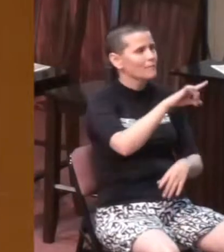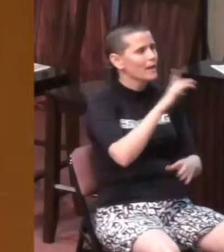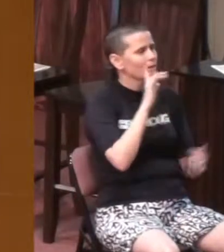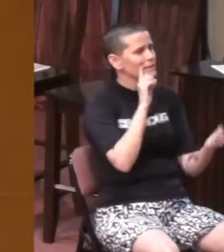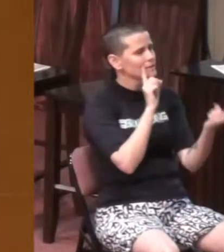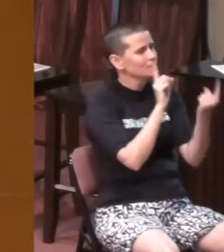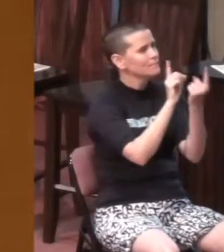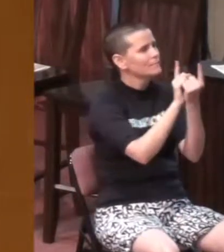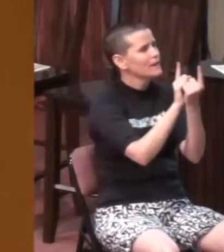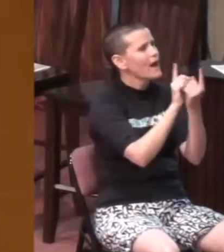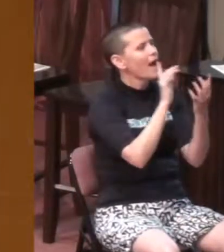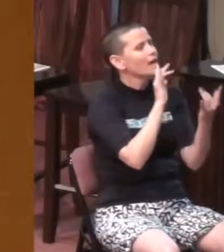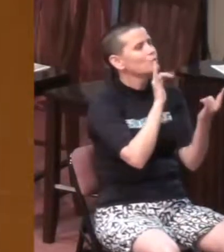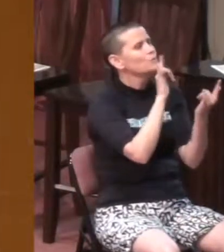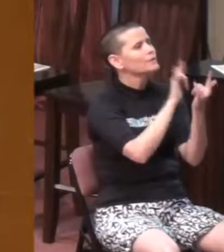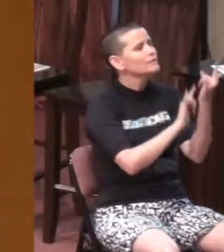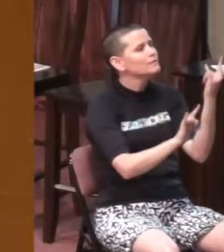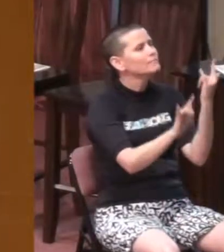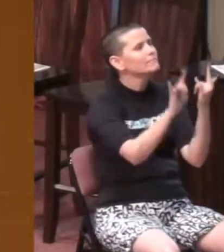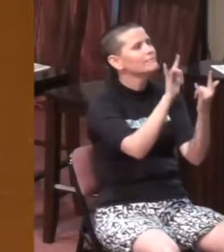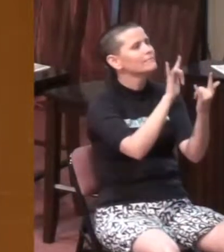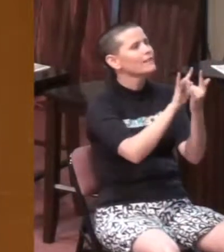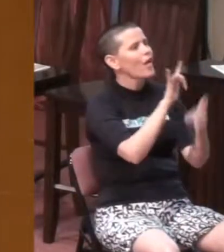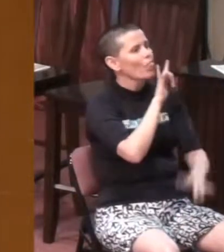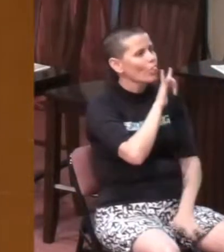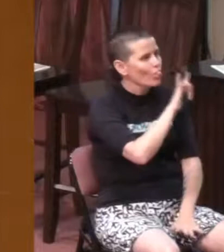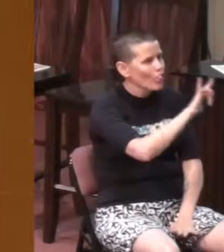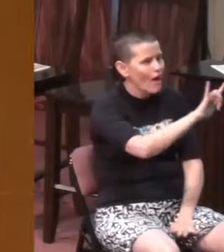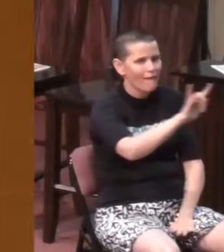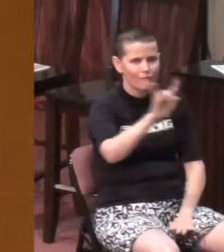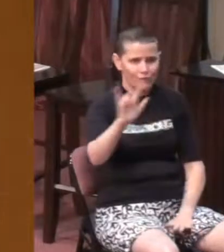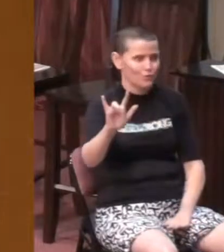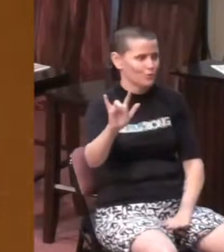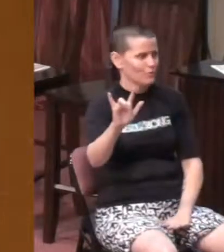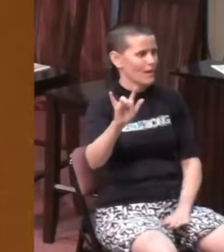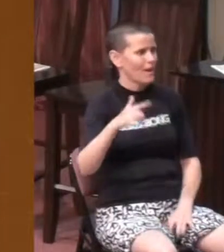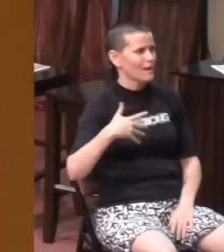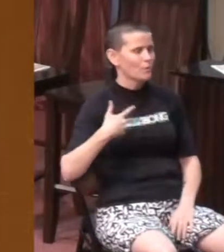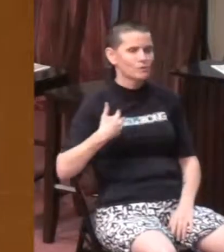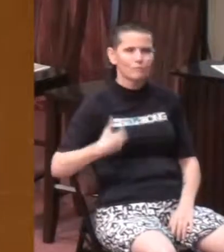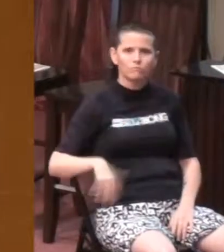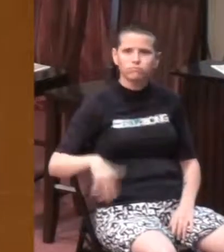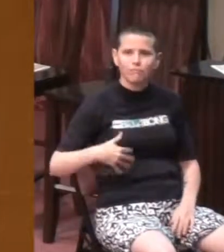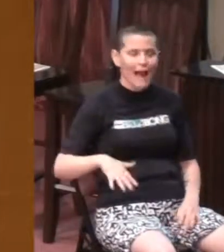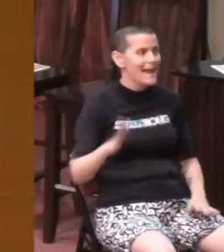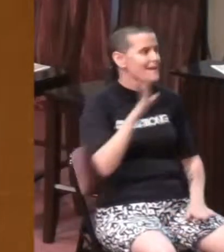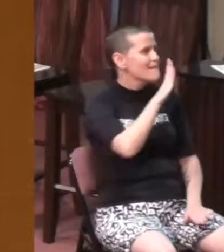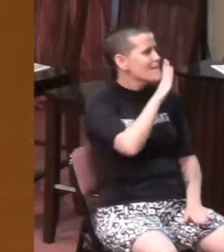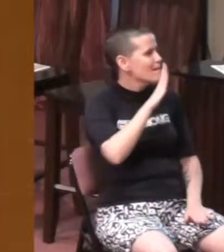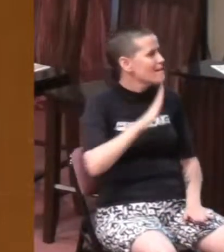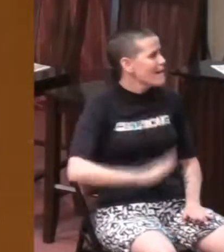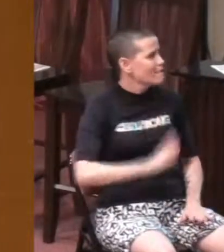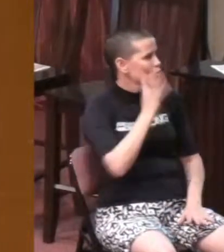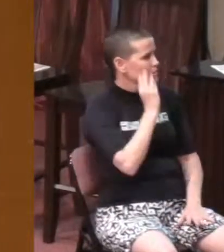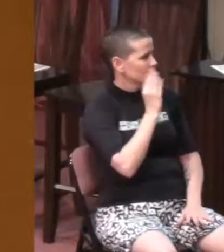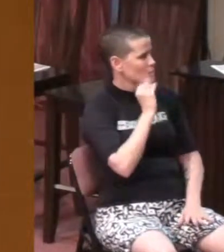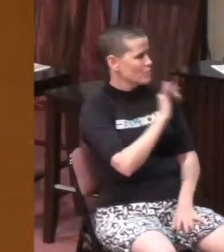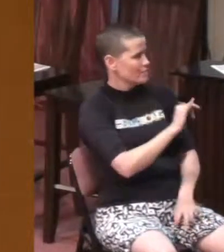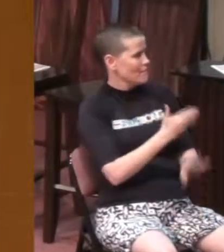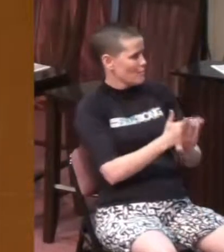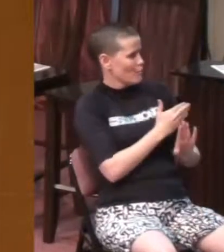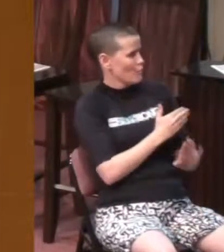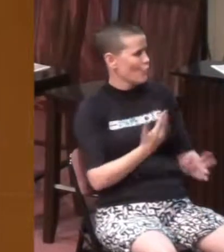loved by you. That is something that I had never ever experienced before.